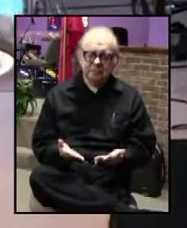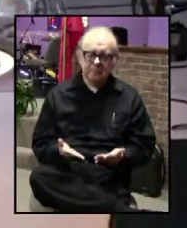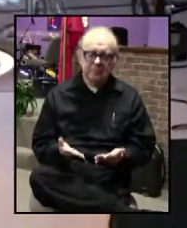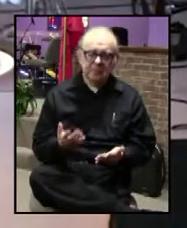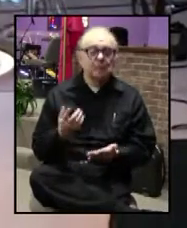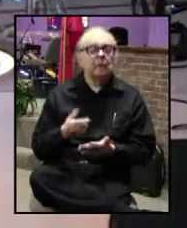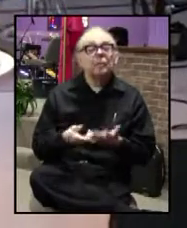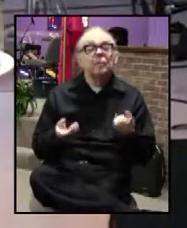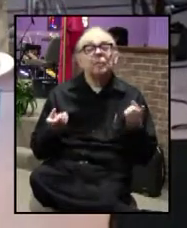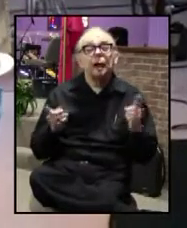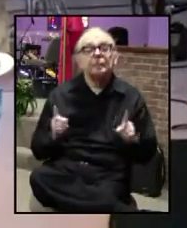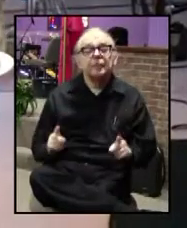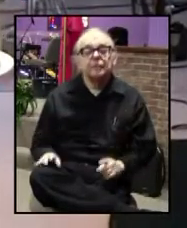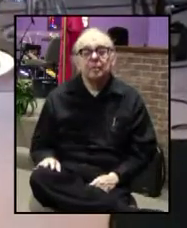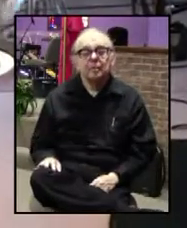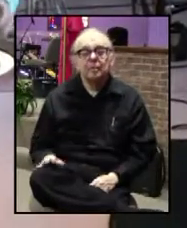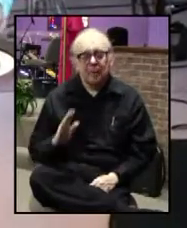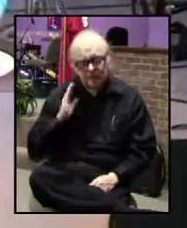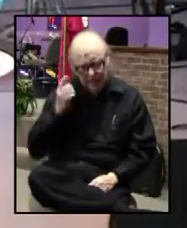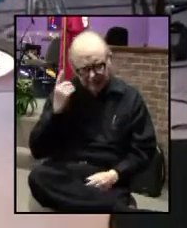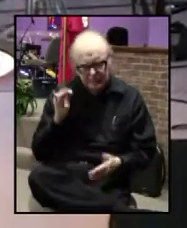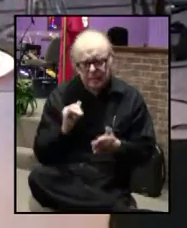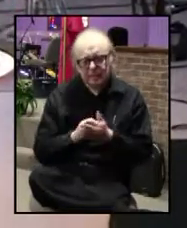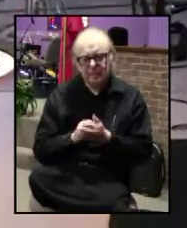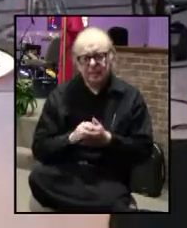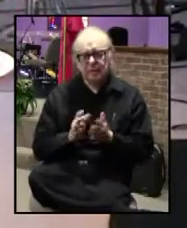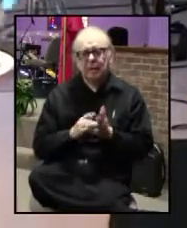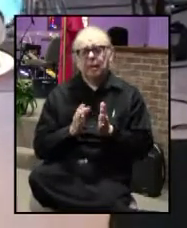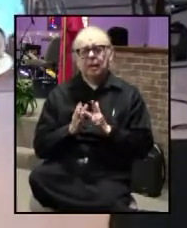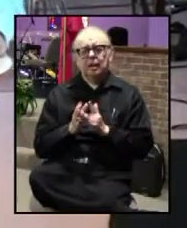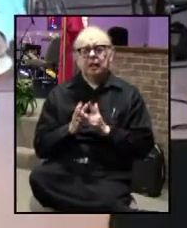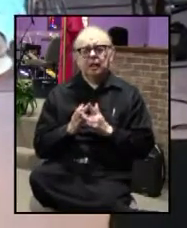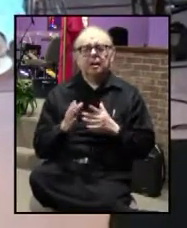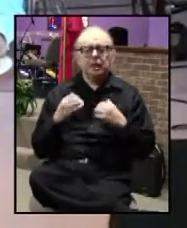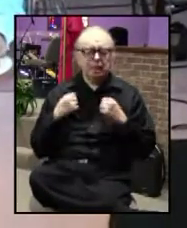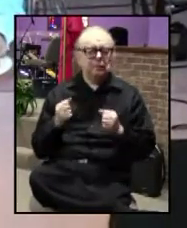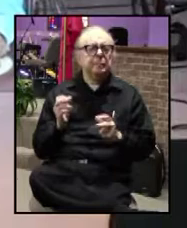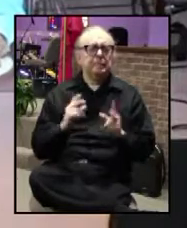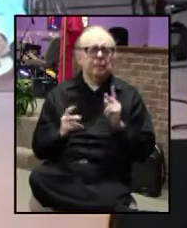what would happen? You think about it. Jesus healed people.